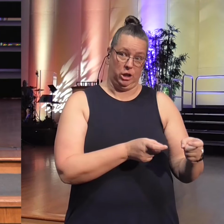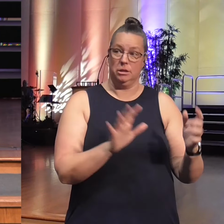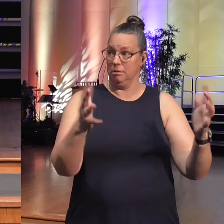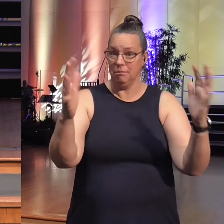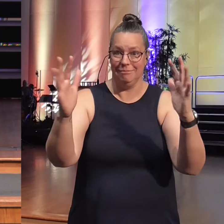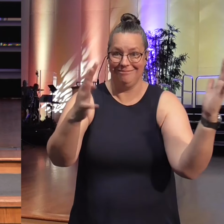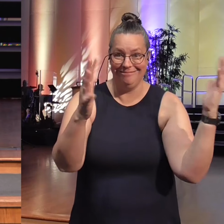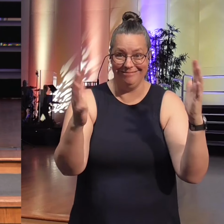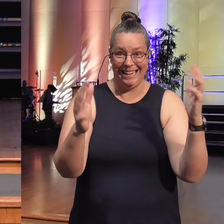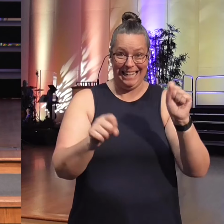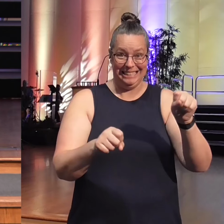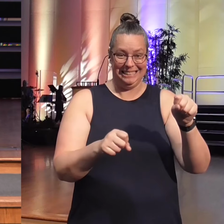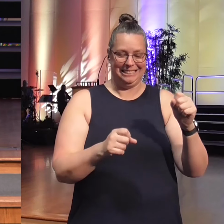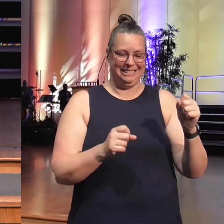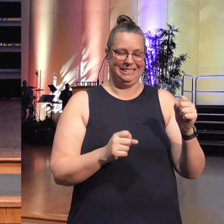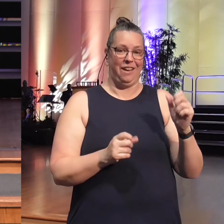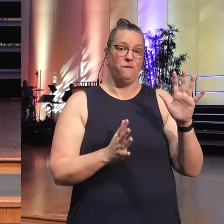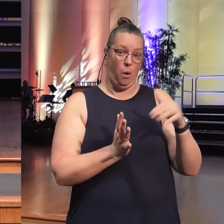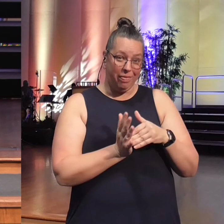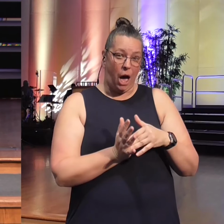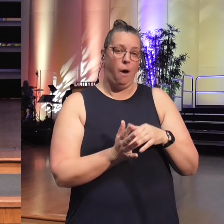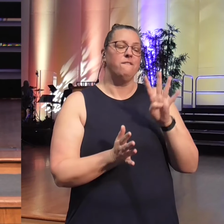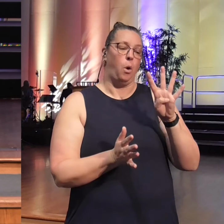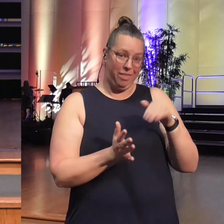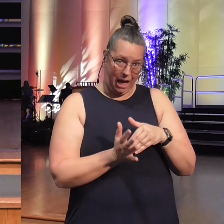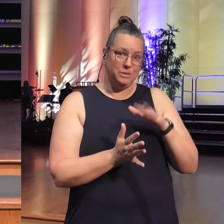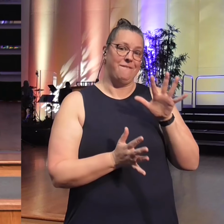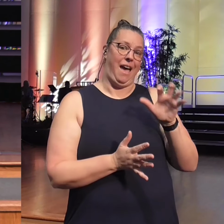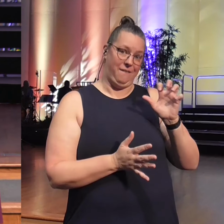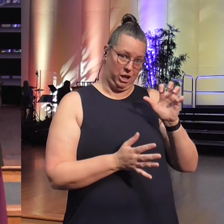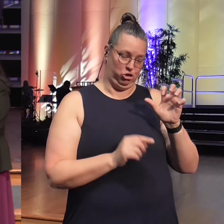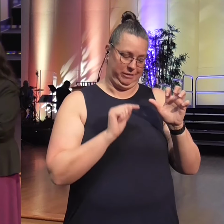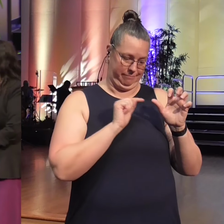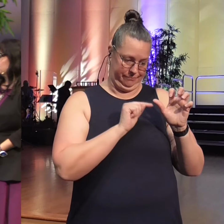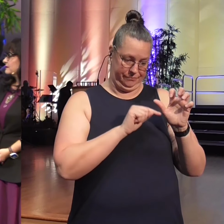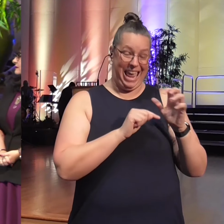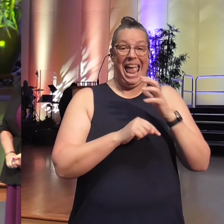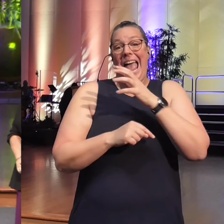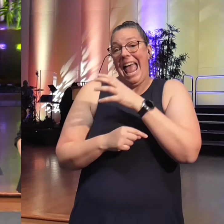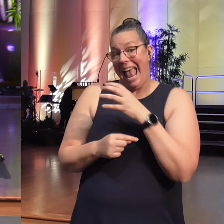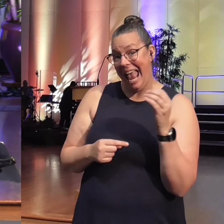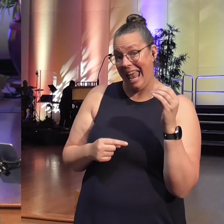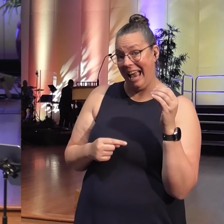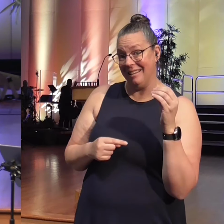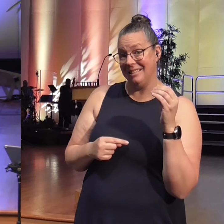Yes. And we received